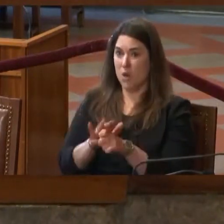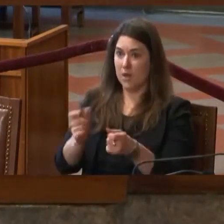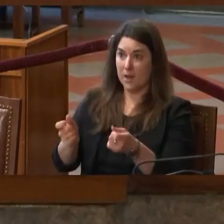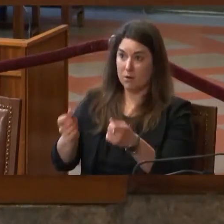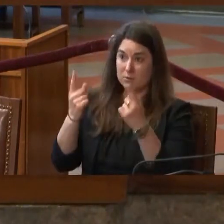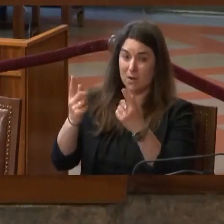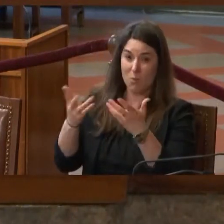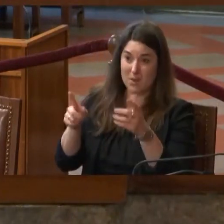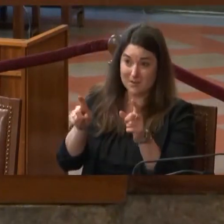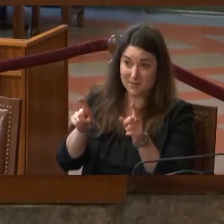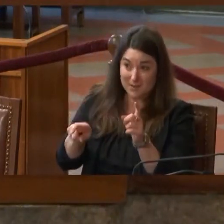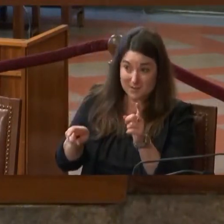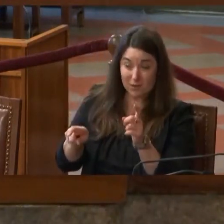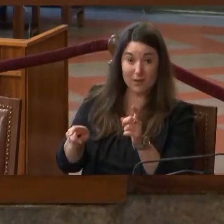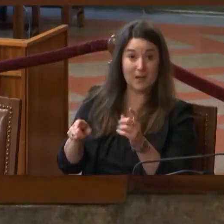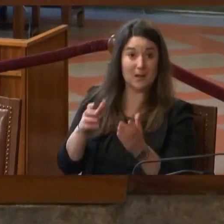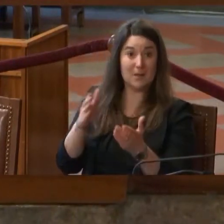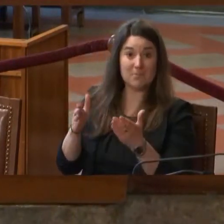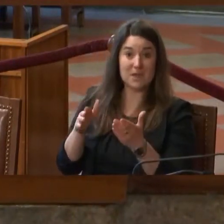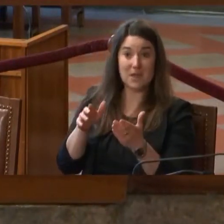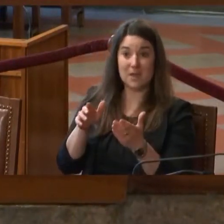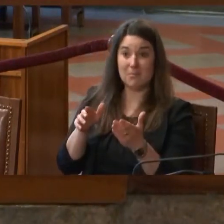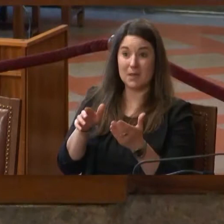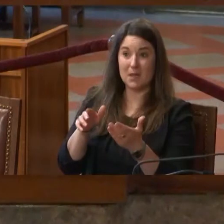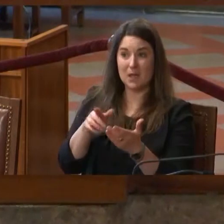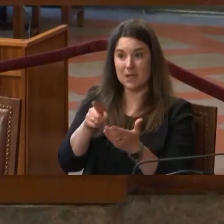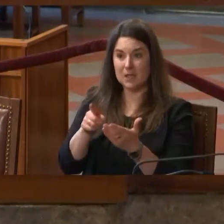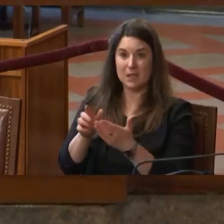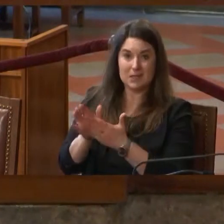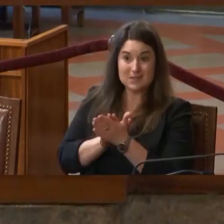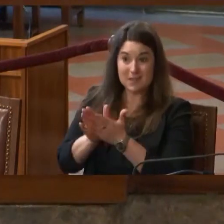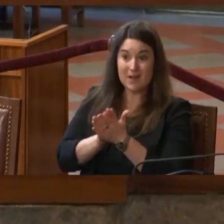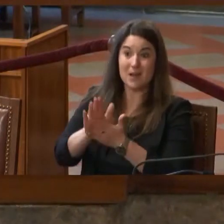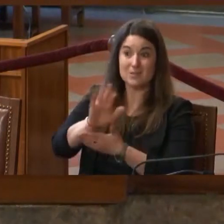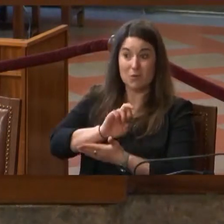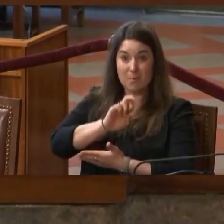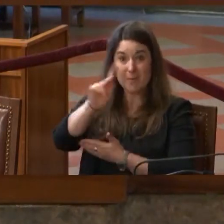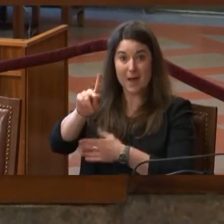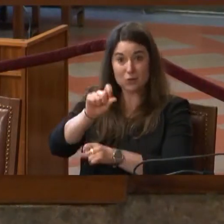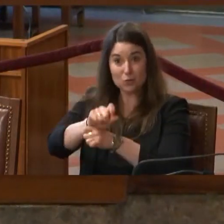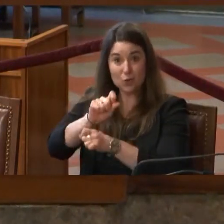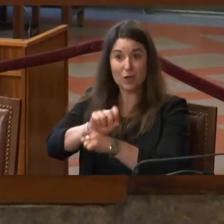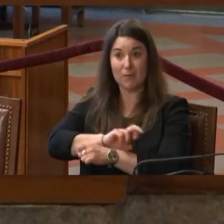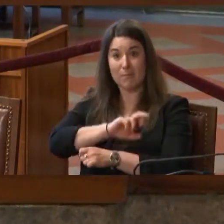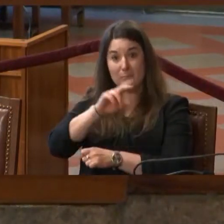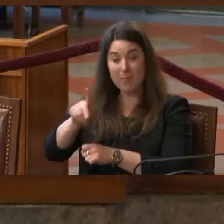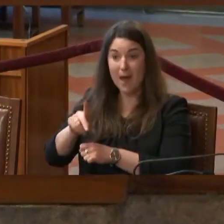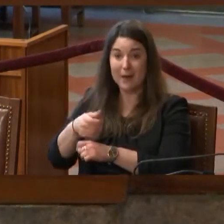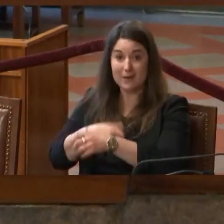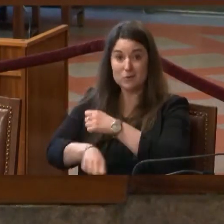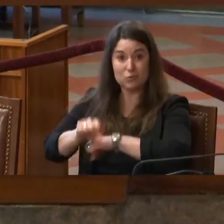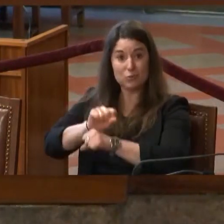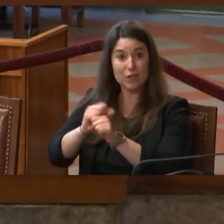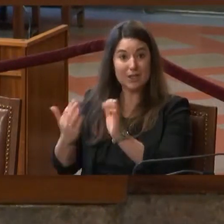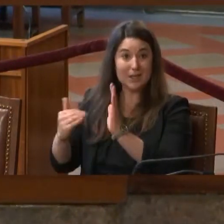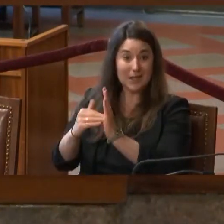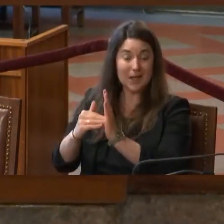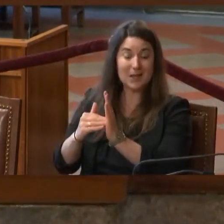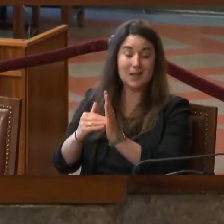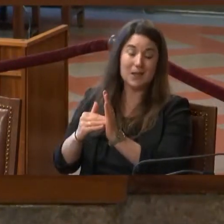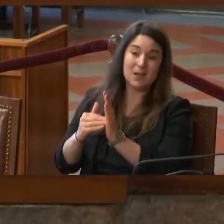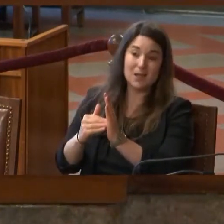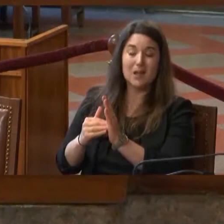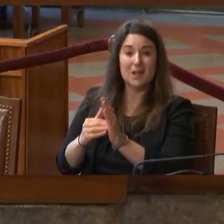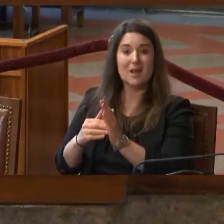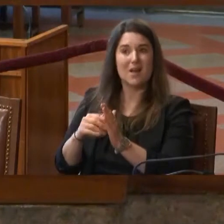is necessary. We may need LERTAs that incentivize people actually going back to work and getting back onto the workforce. So I